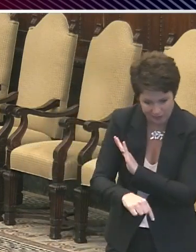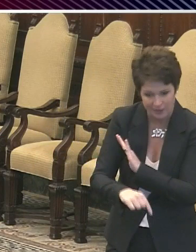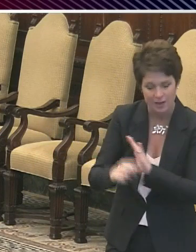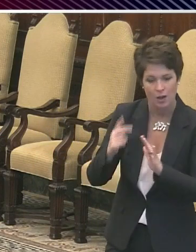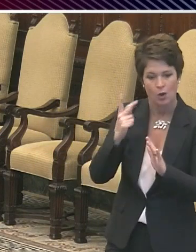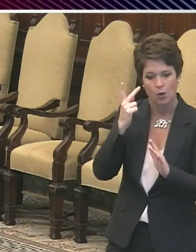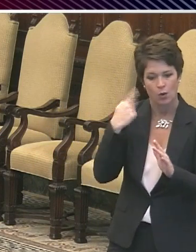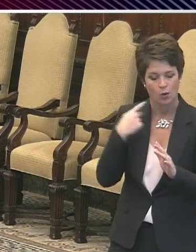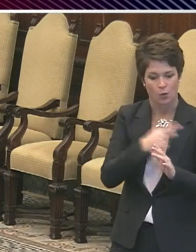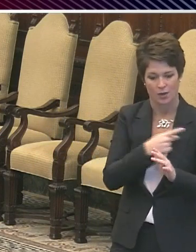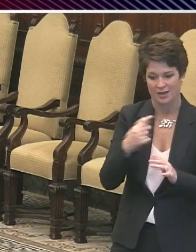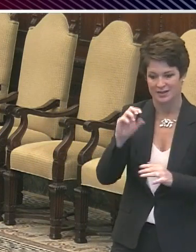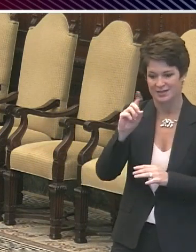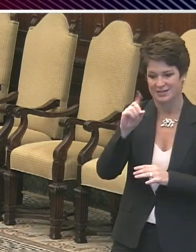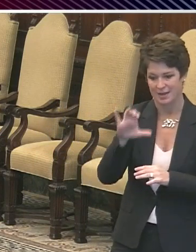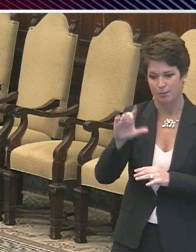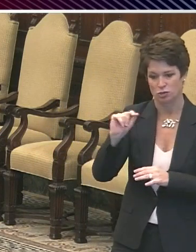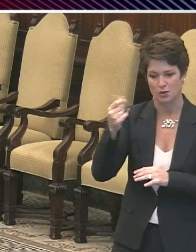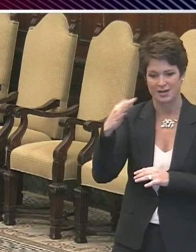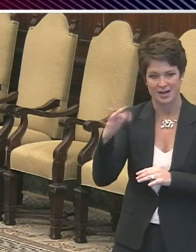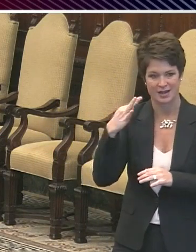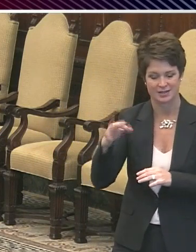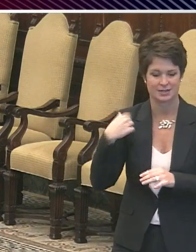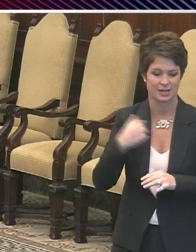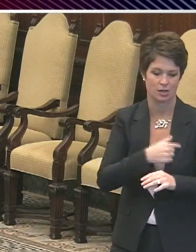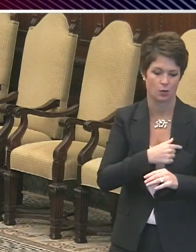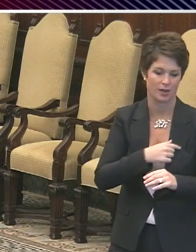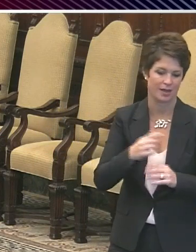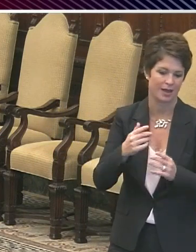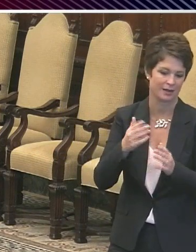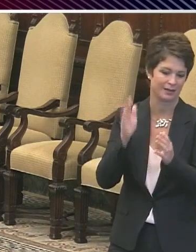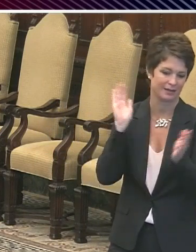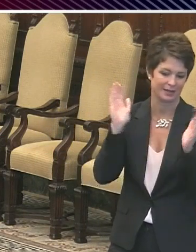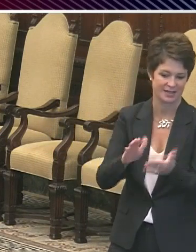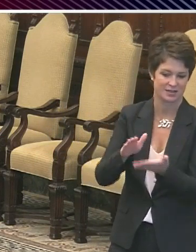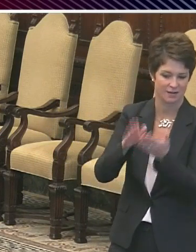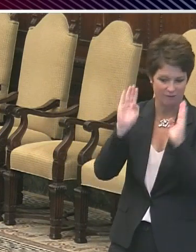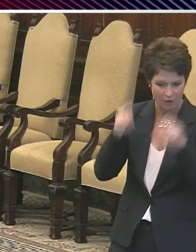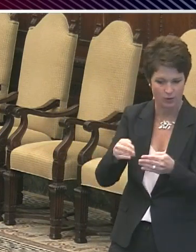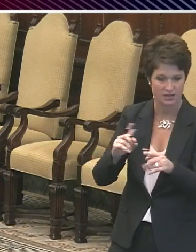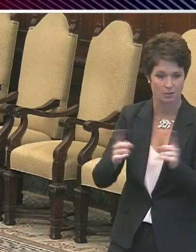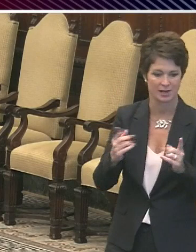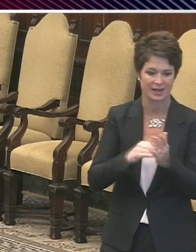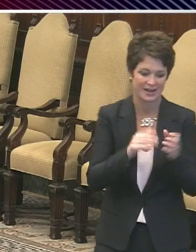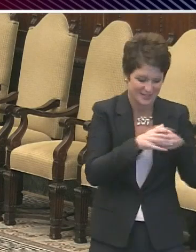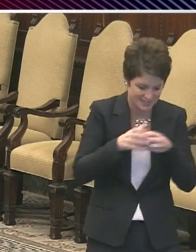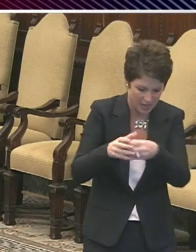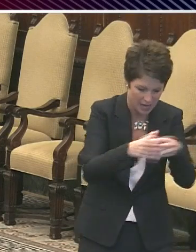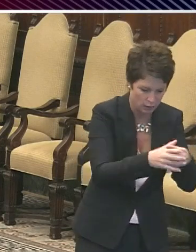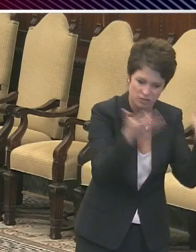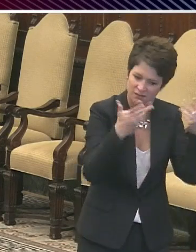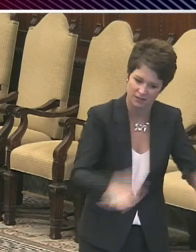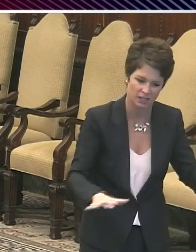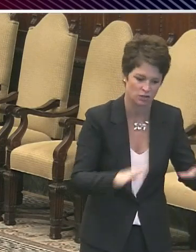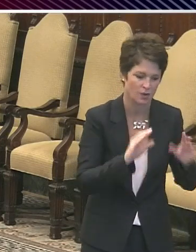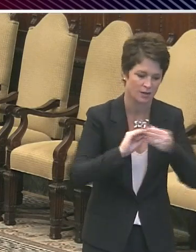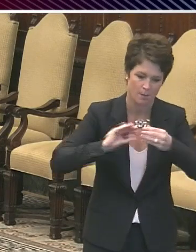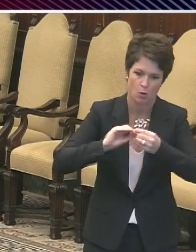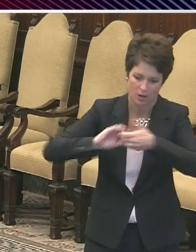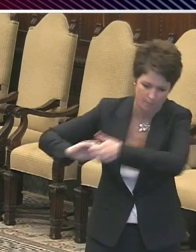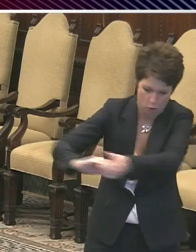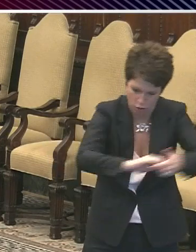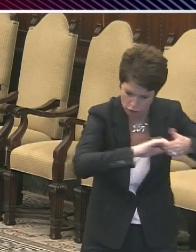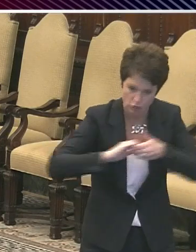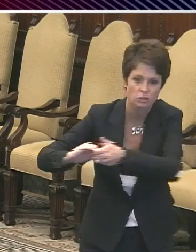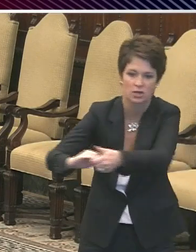off the gas in December of 2019. So there's a few things that need to happen as far as getting us out of our silos, ensuring that there's more partnership with our